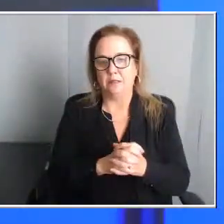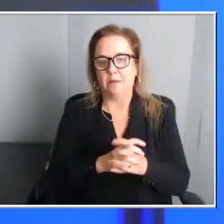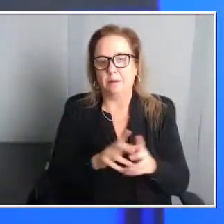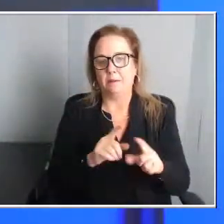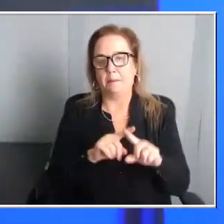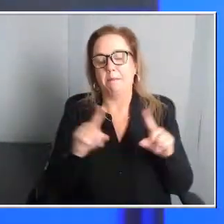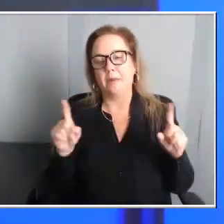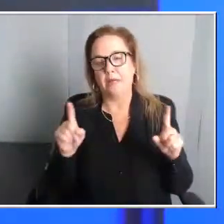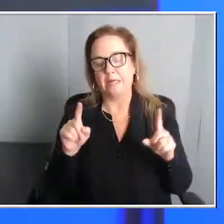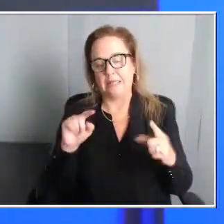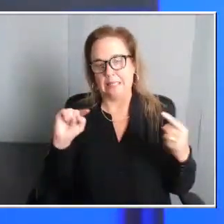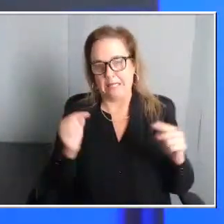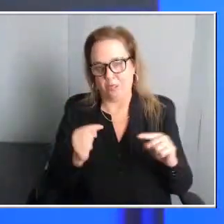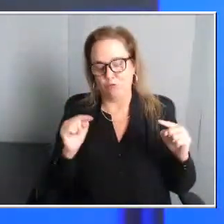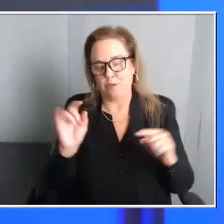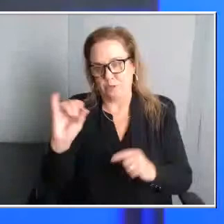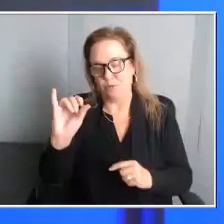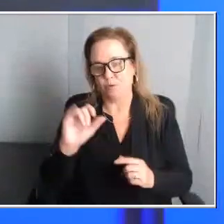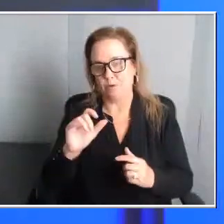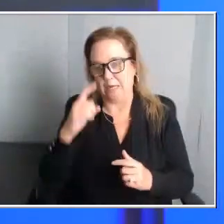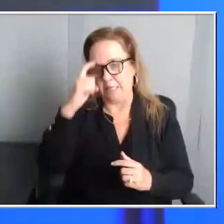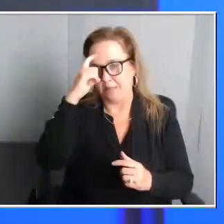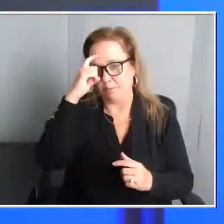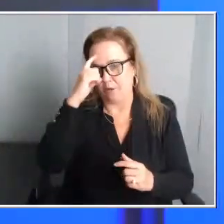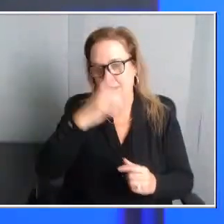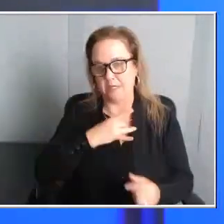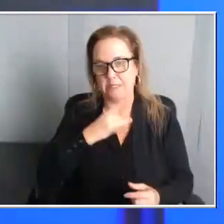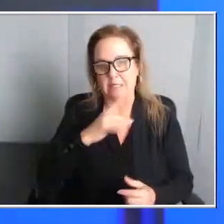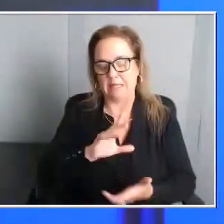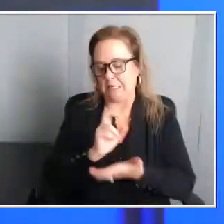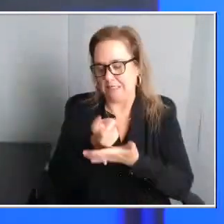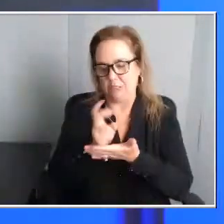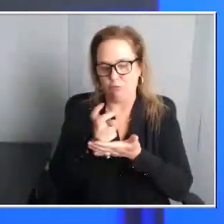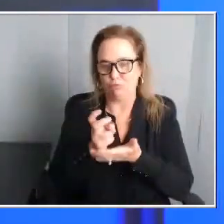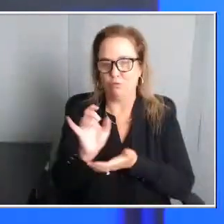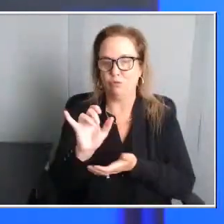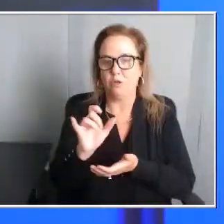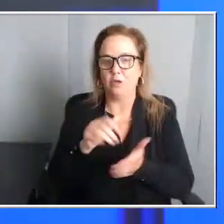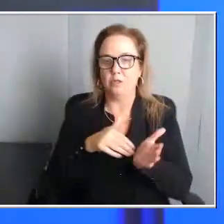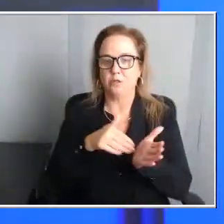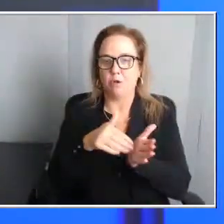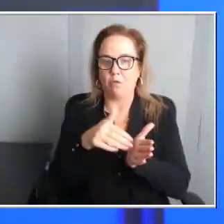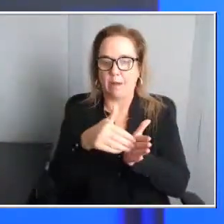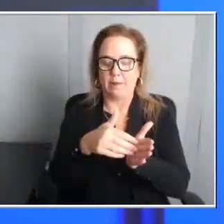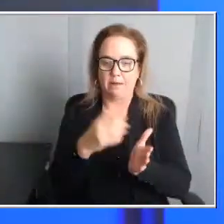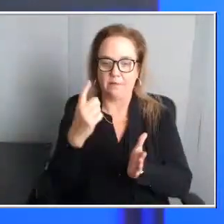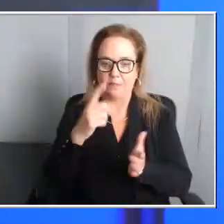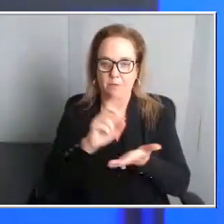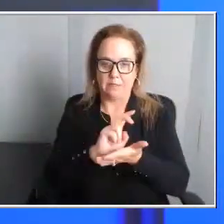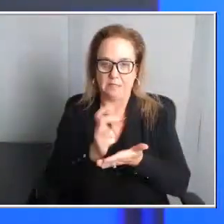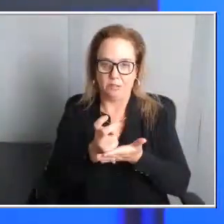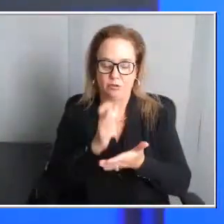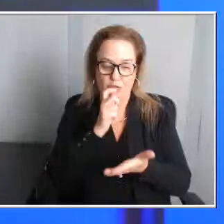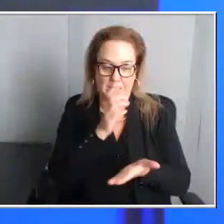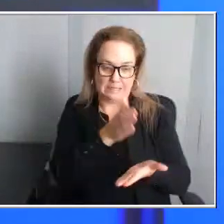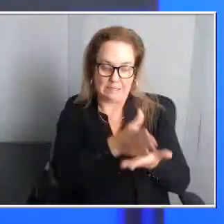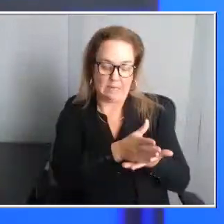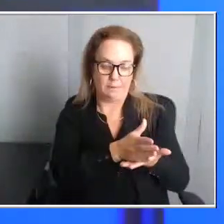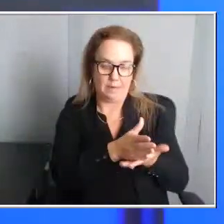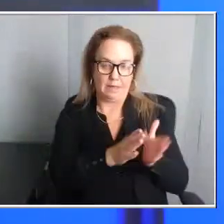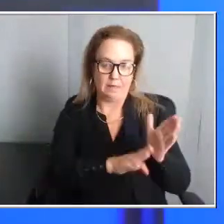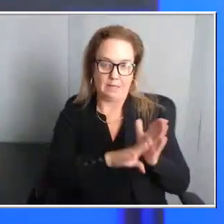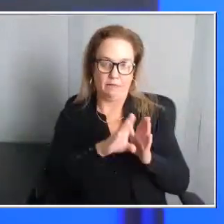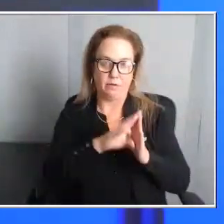the injuries, and then also the brain doesn't like to have seizures. So very commonly, if someone's seizures are not stopped, they will develop